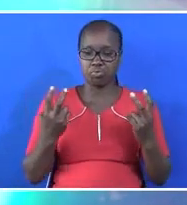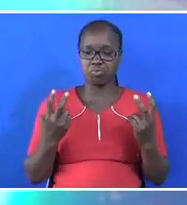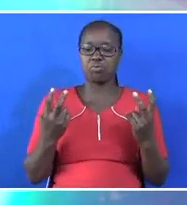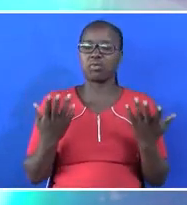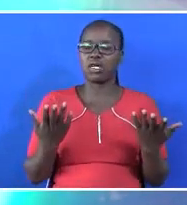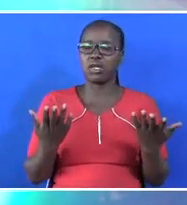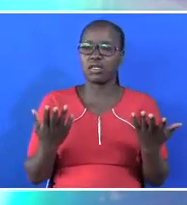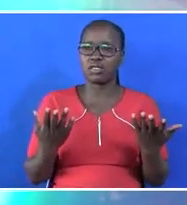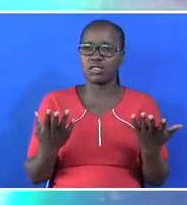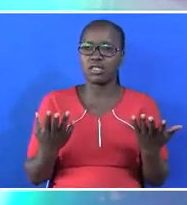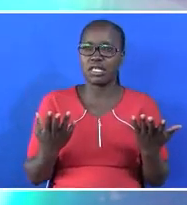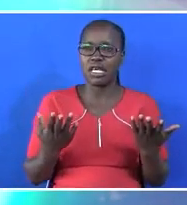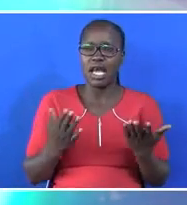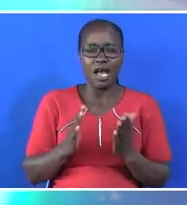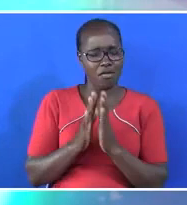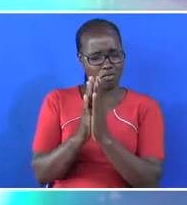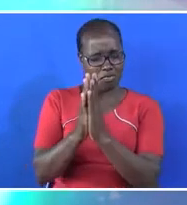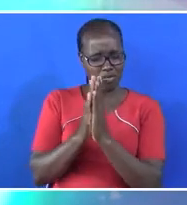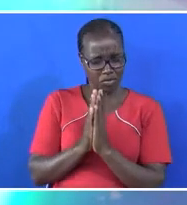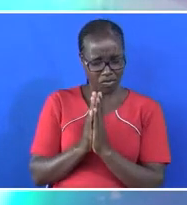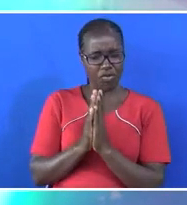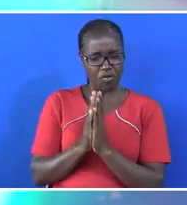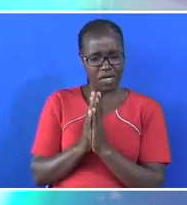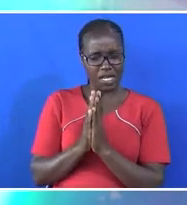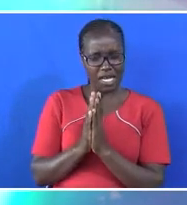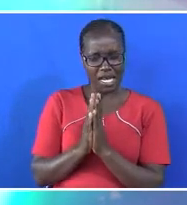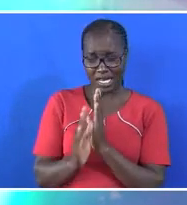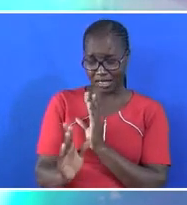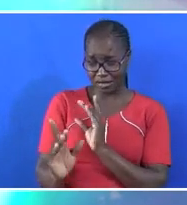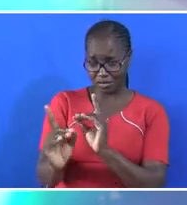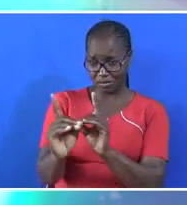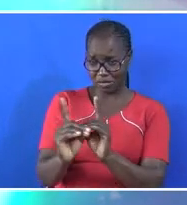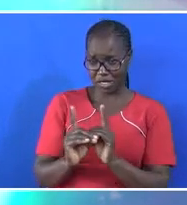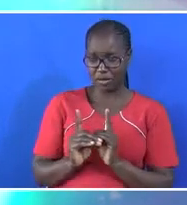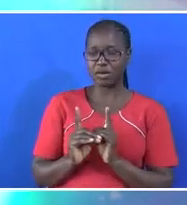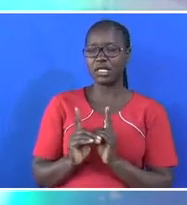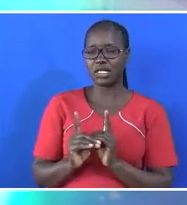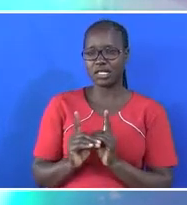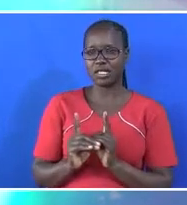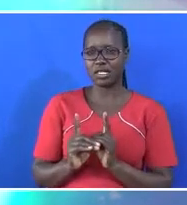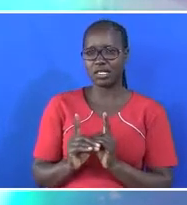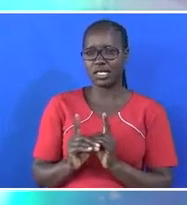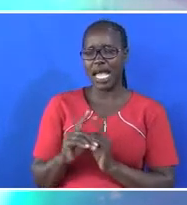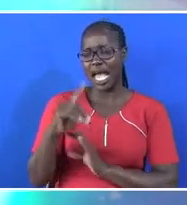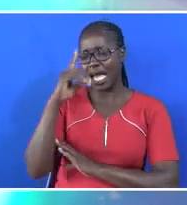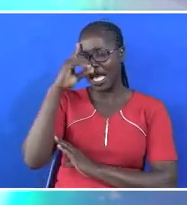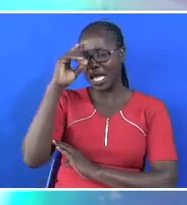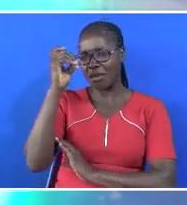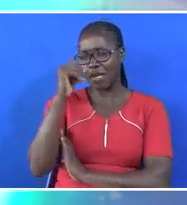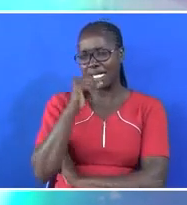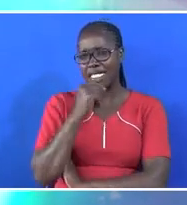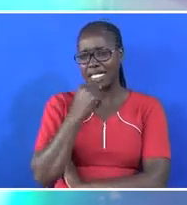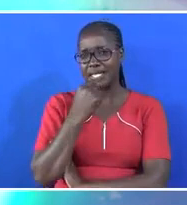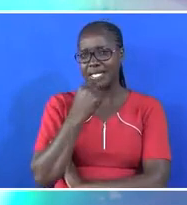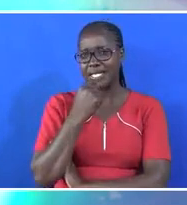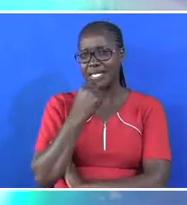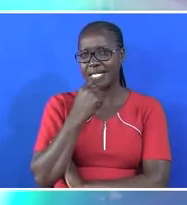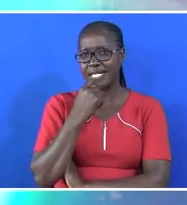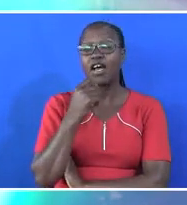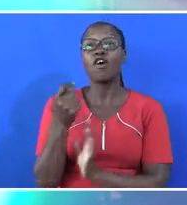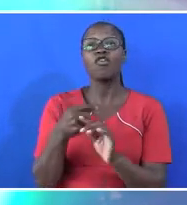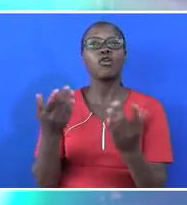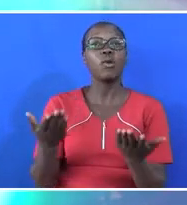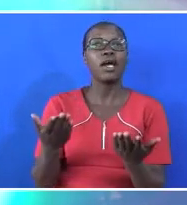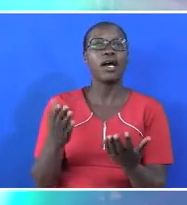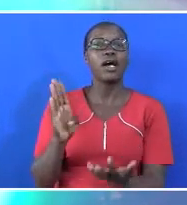you know, pray for me and meet me. They came all the way. Imagine they came all the way from Babylon.